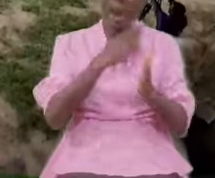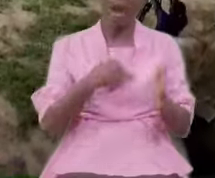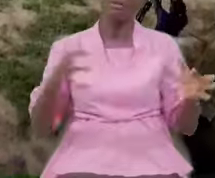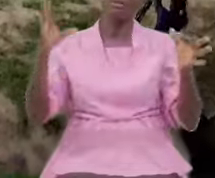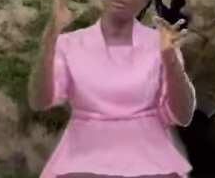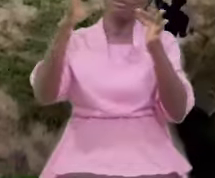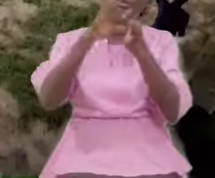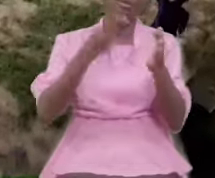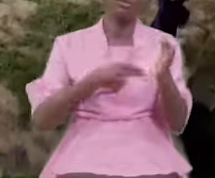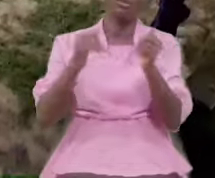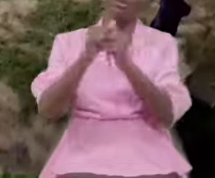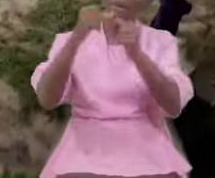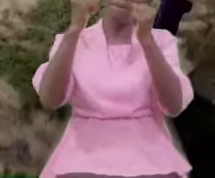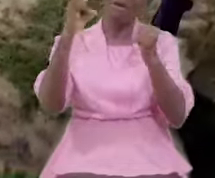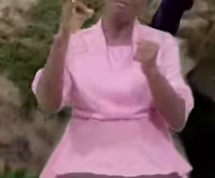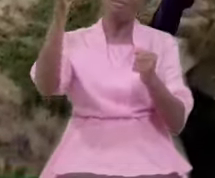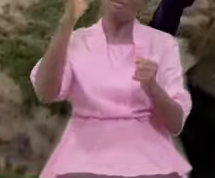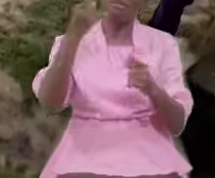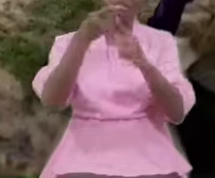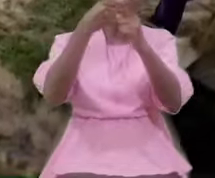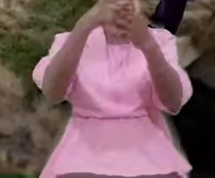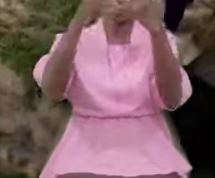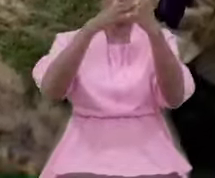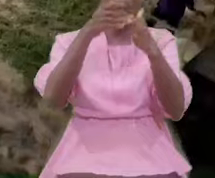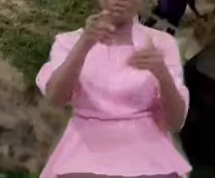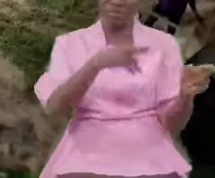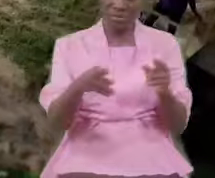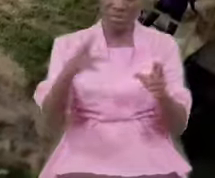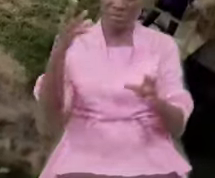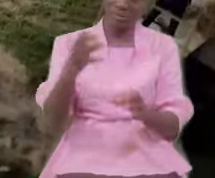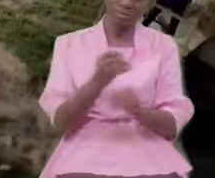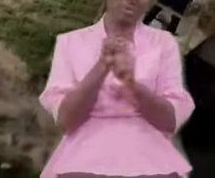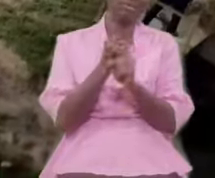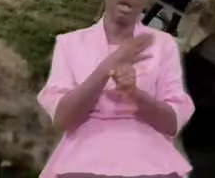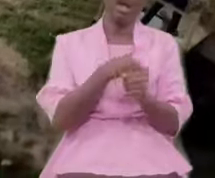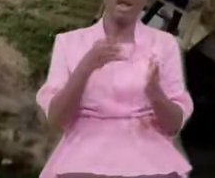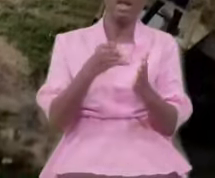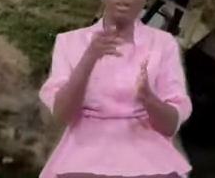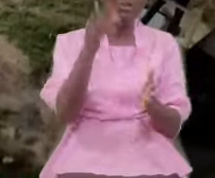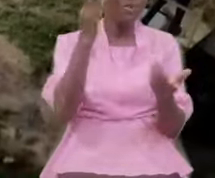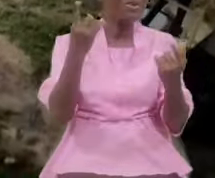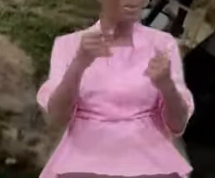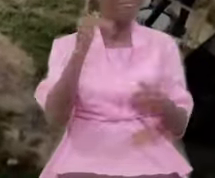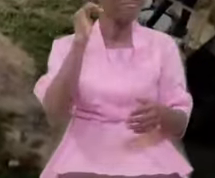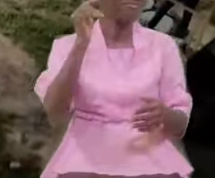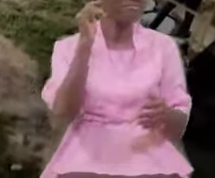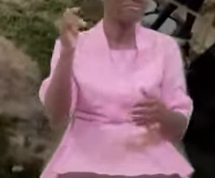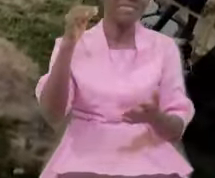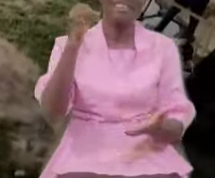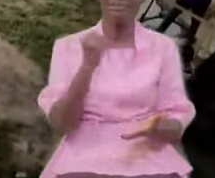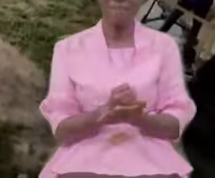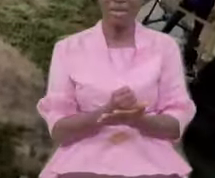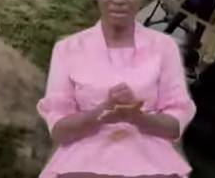heaven Get ready receive and you will come and testify amen